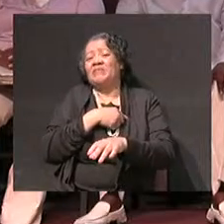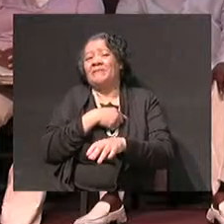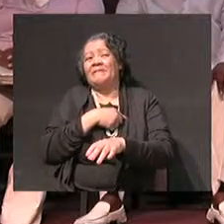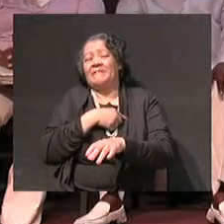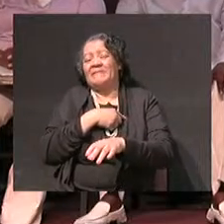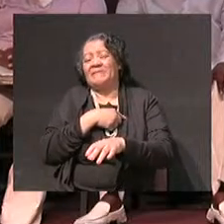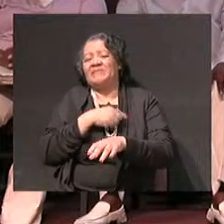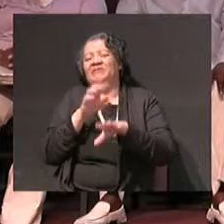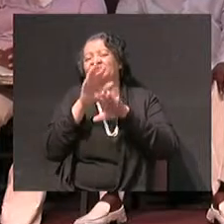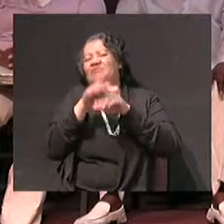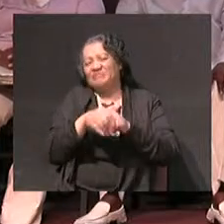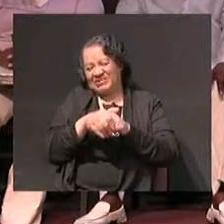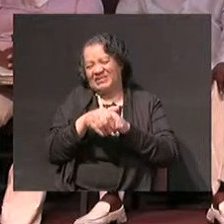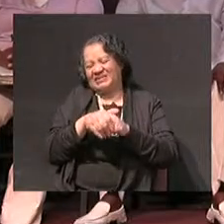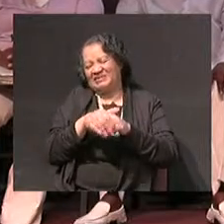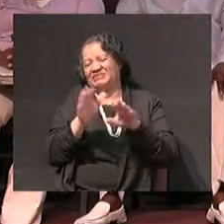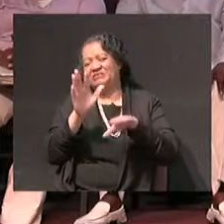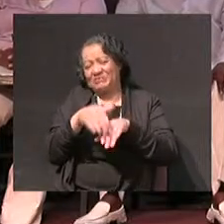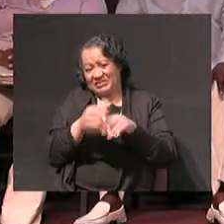Amen. Pretend.